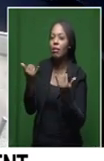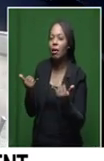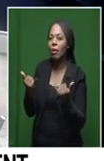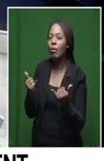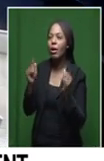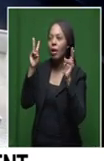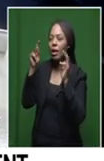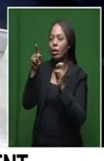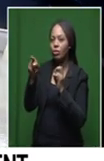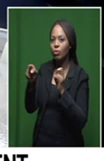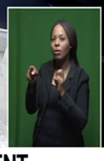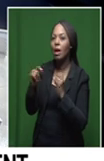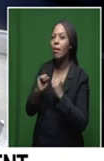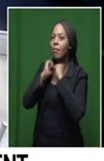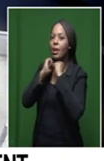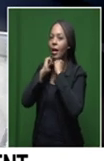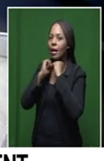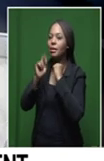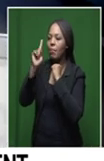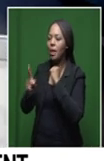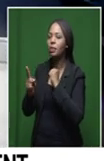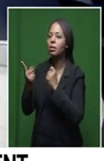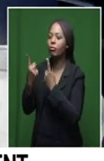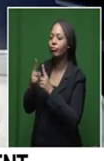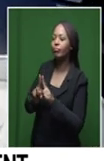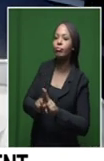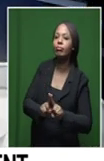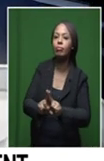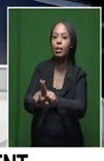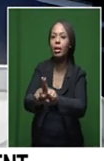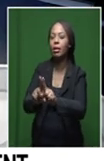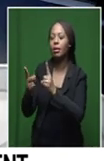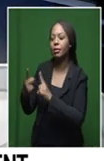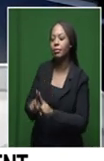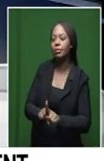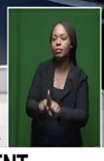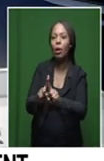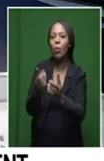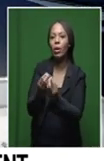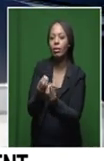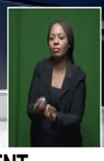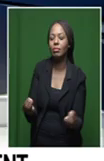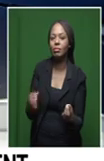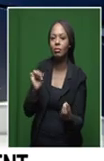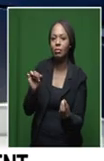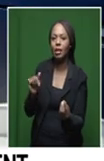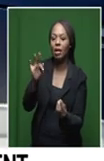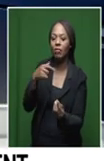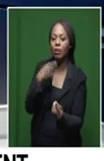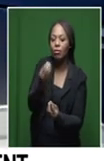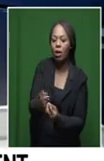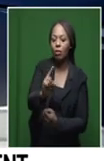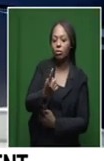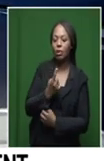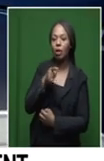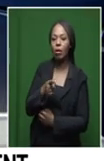which is parents having to possibly facilitate the vaccination of some of the younger adolescents that come get their vaccines.